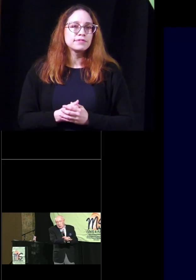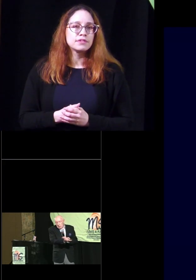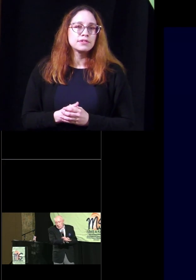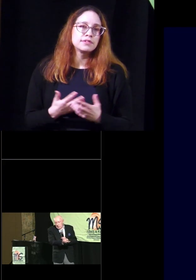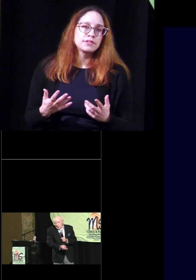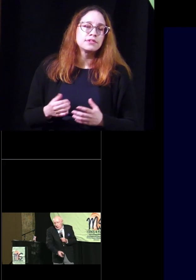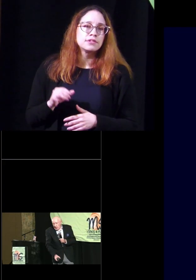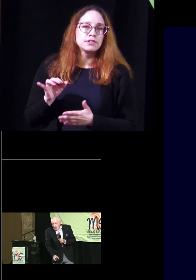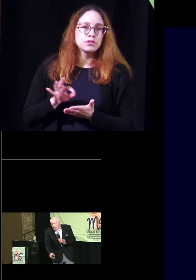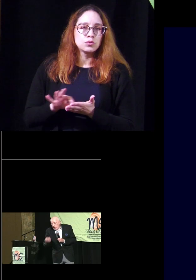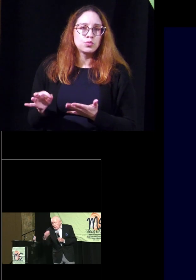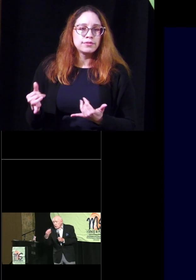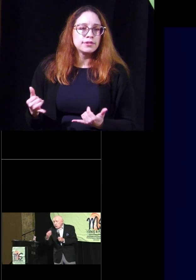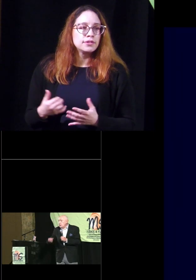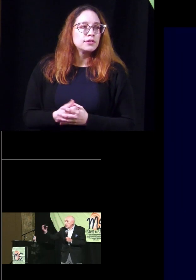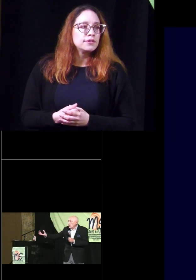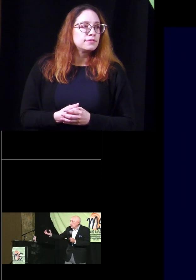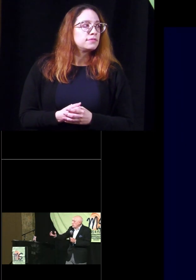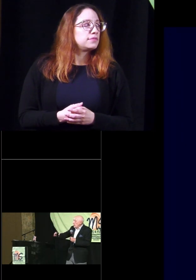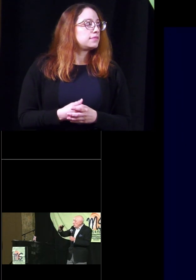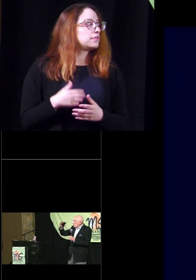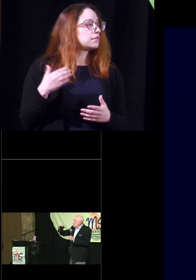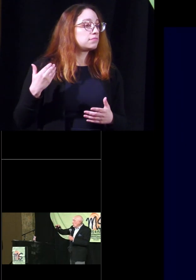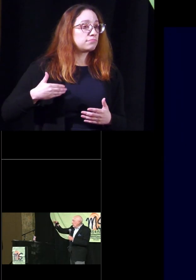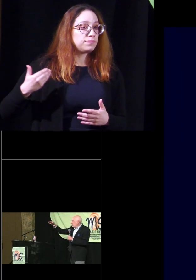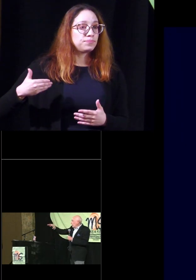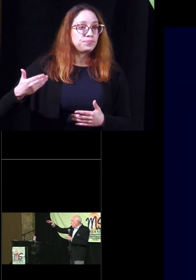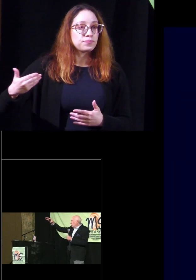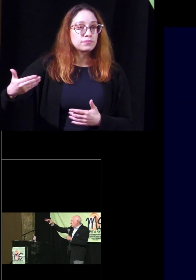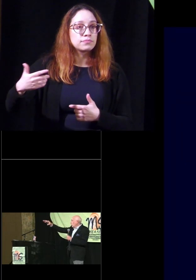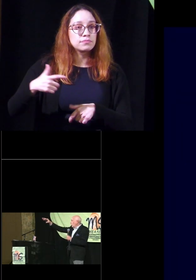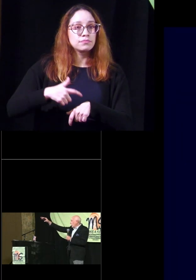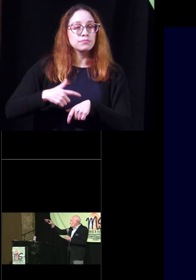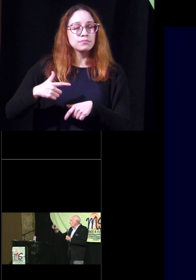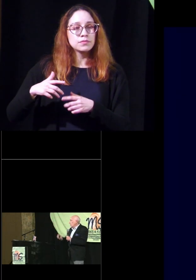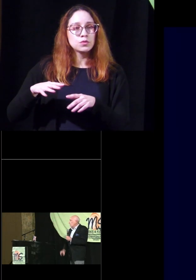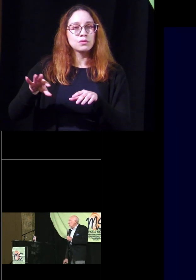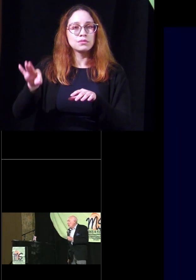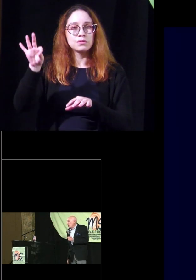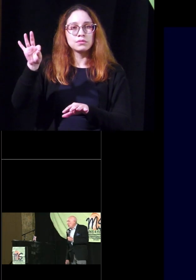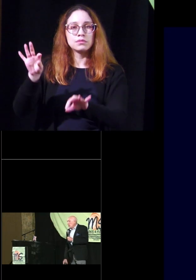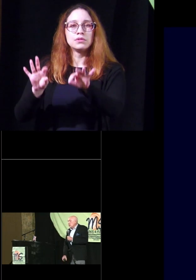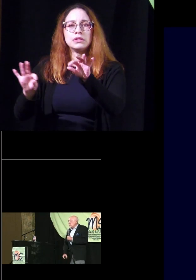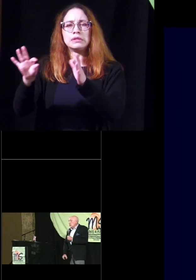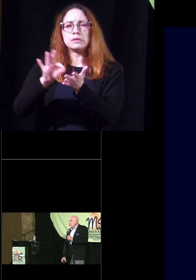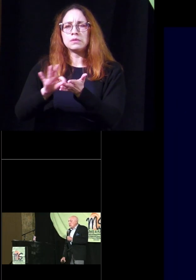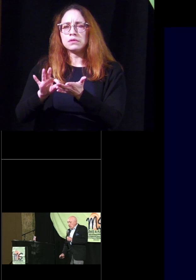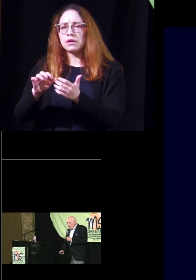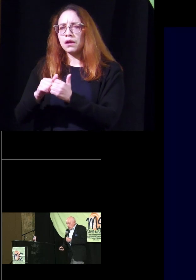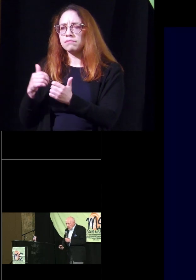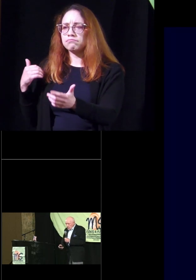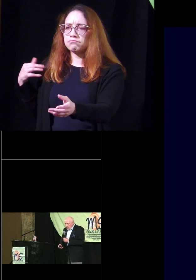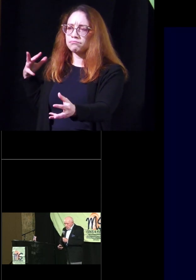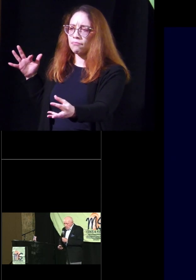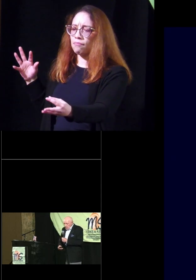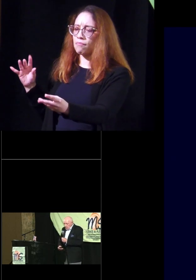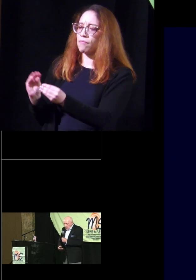That's her score over there. Now, as we do this over time, we'll start to plot these scores out and see how it is over